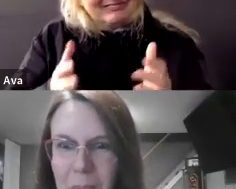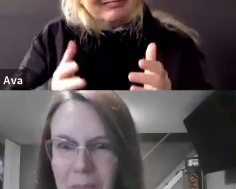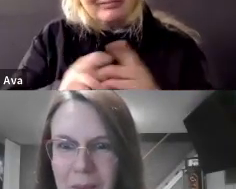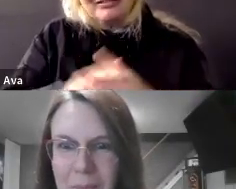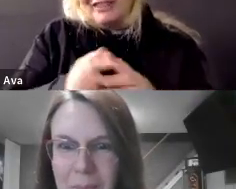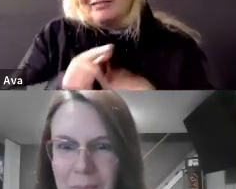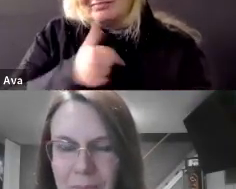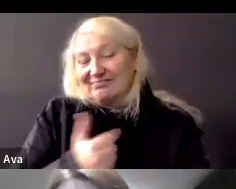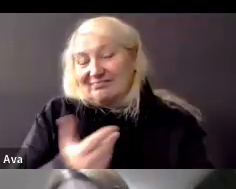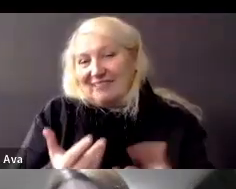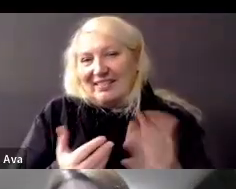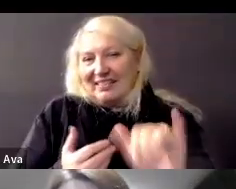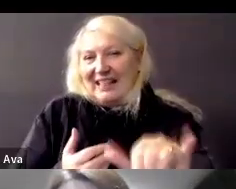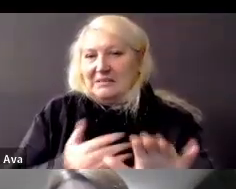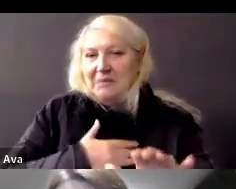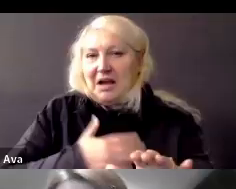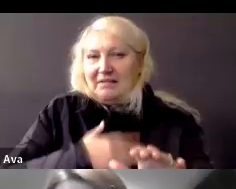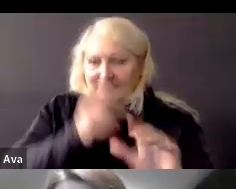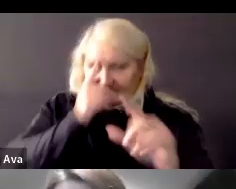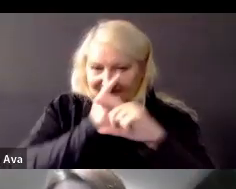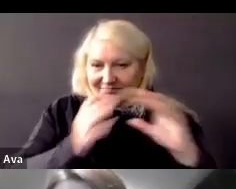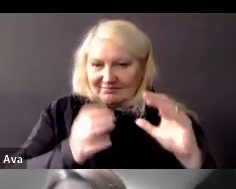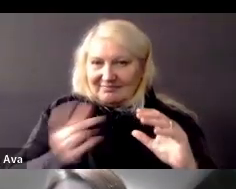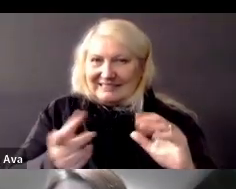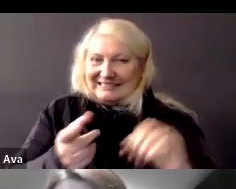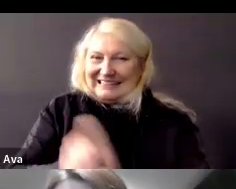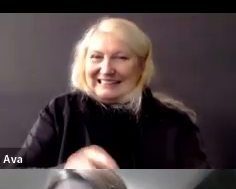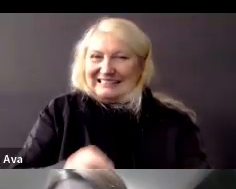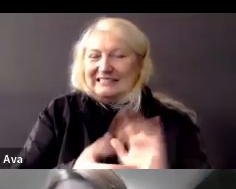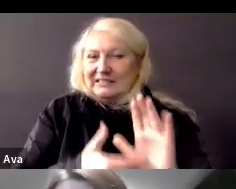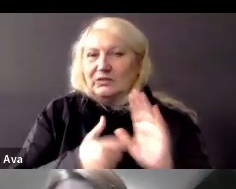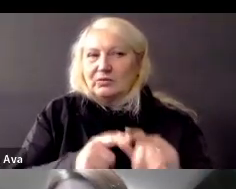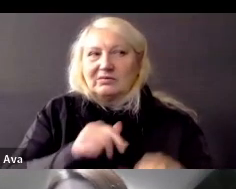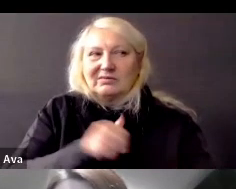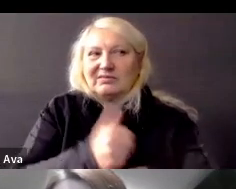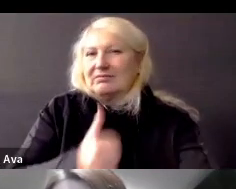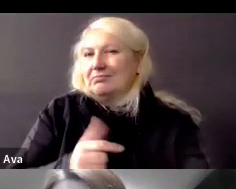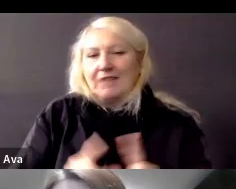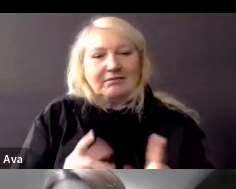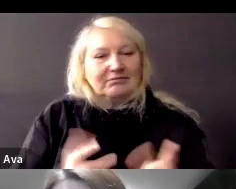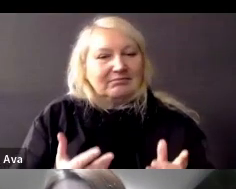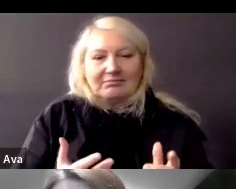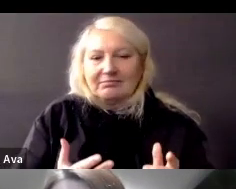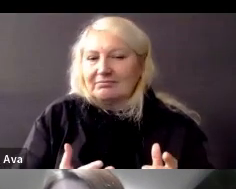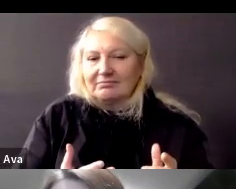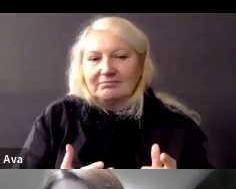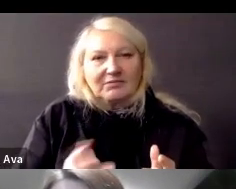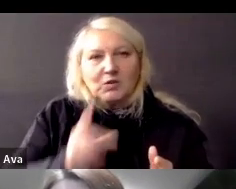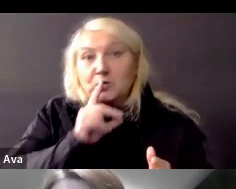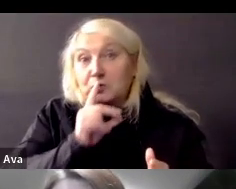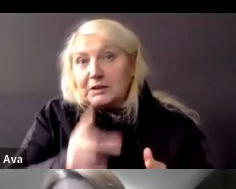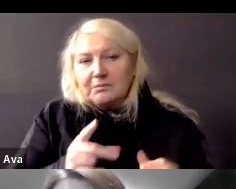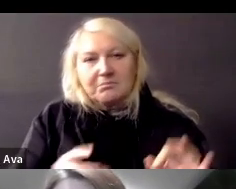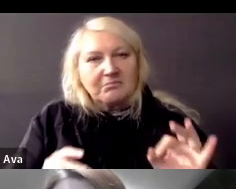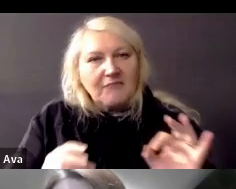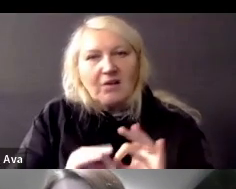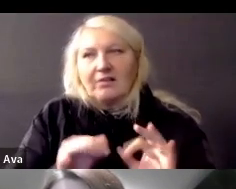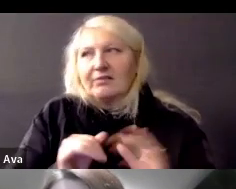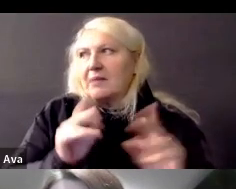I see is necessary. But there has to be a heart and mind that really wants to see it, and